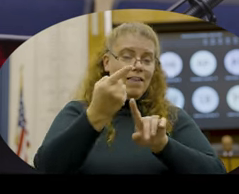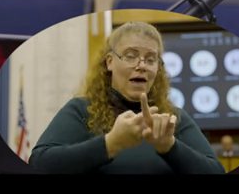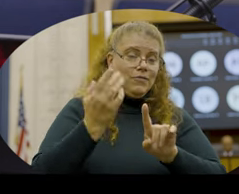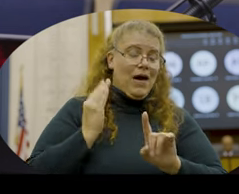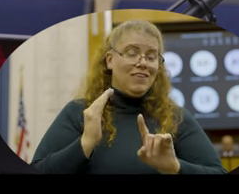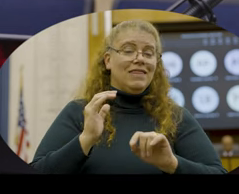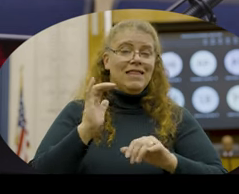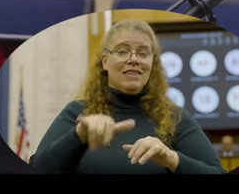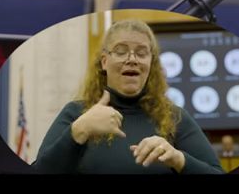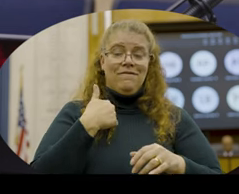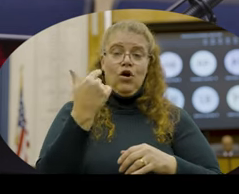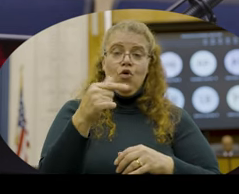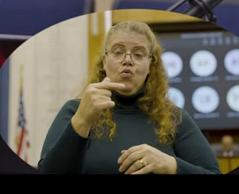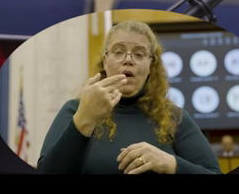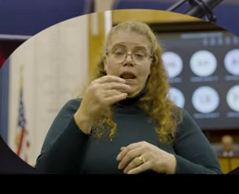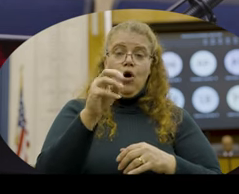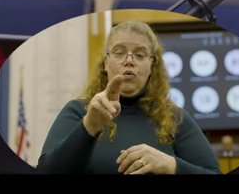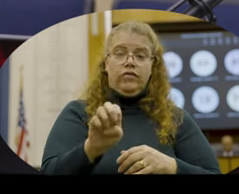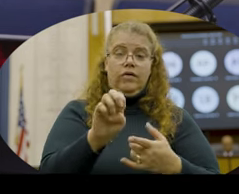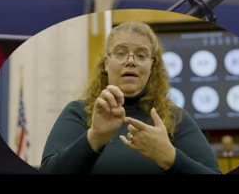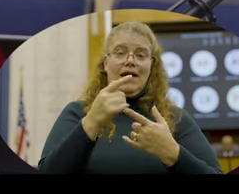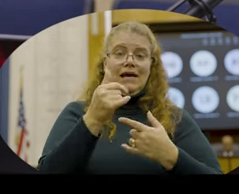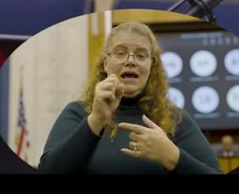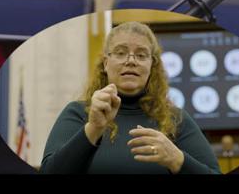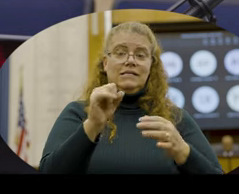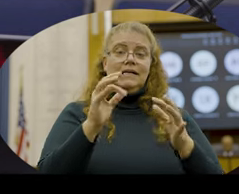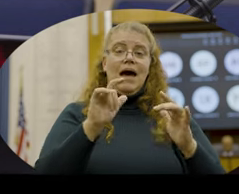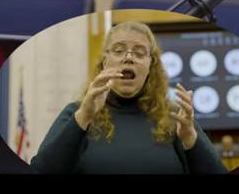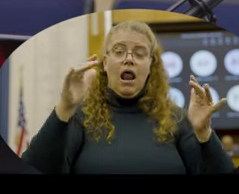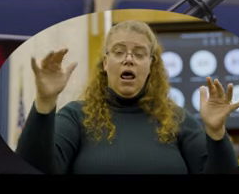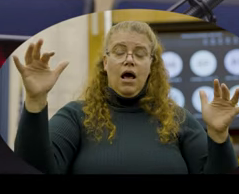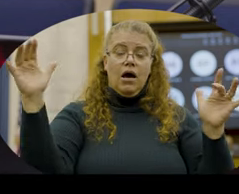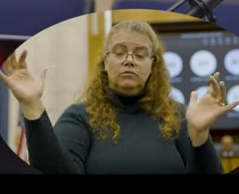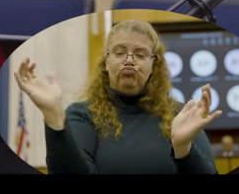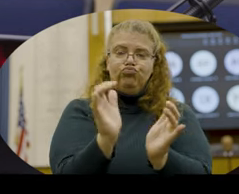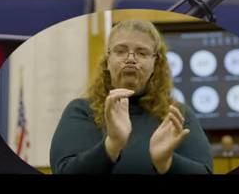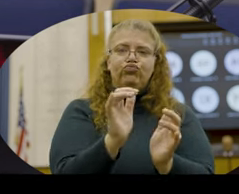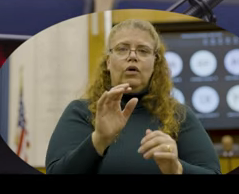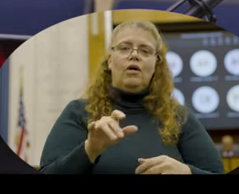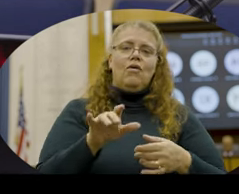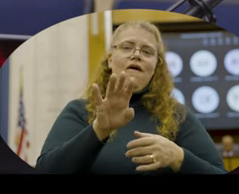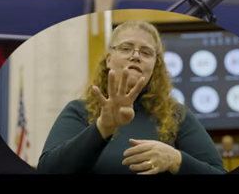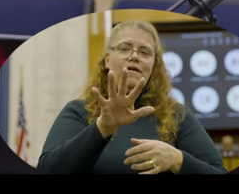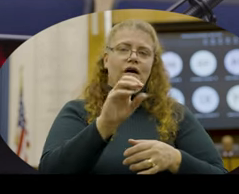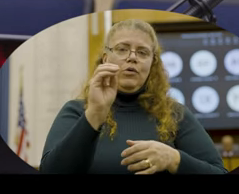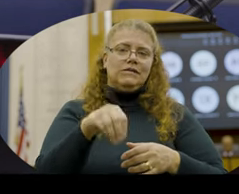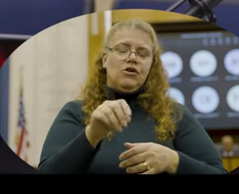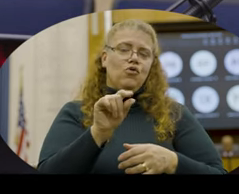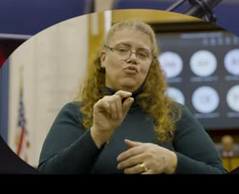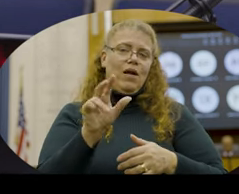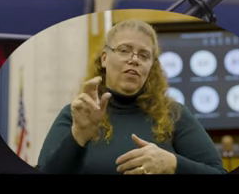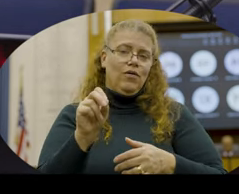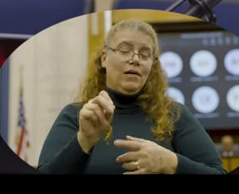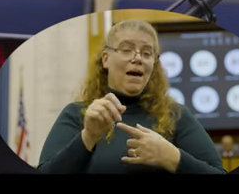426 Richmond teens participated in the programs and 985 residents participated in the summer community building events